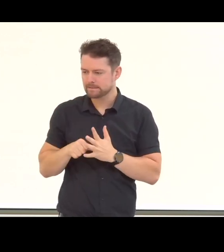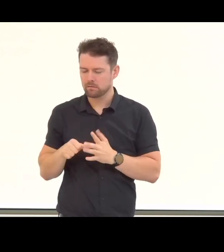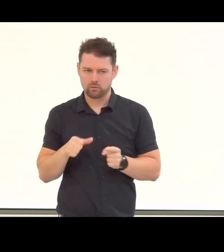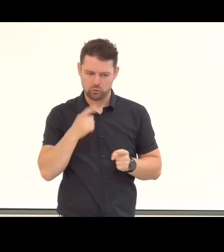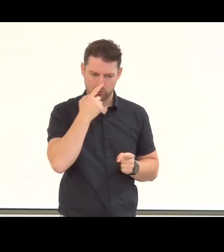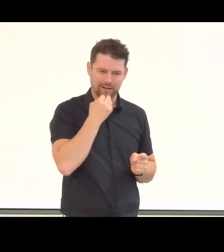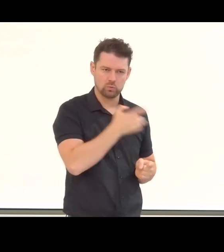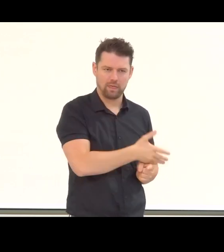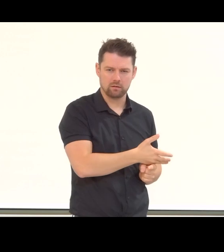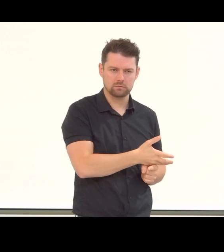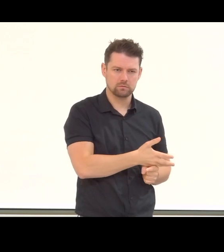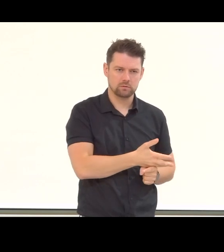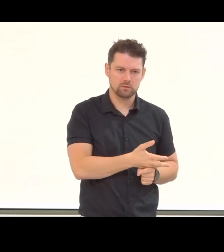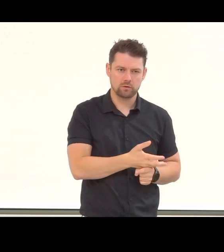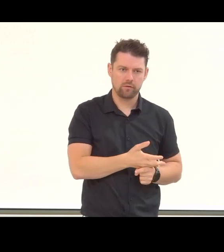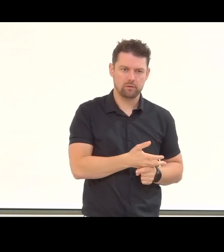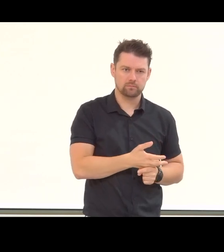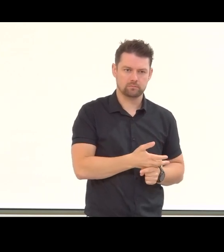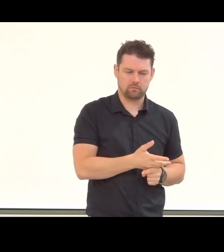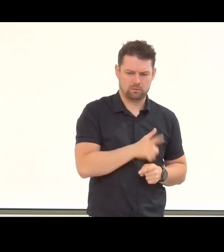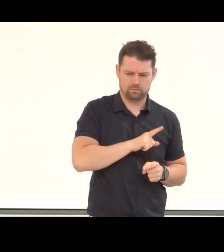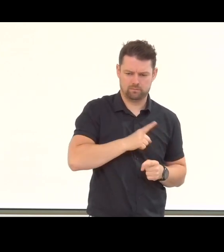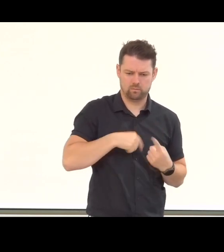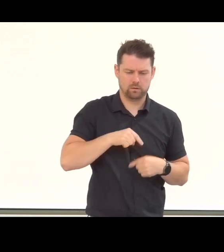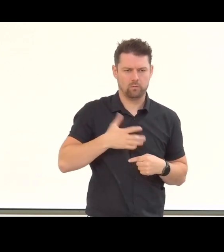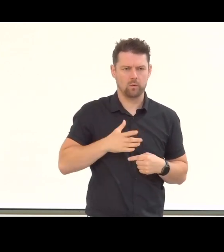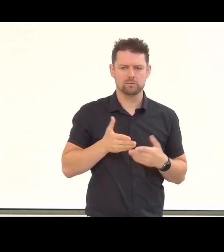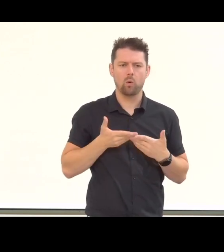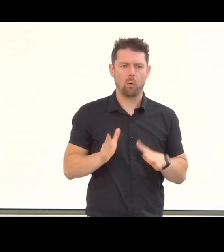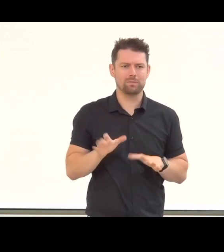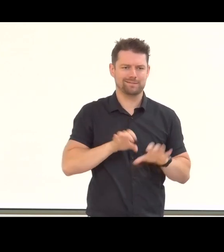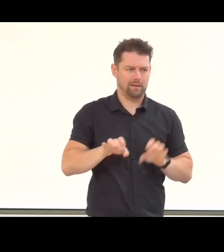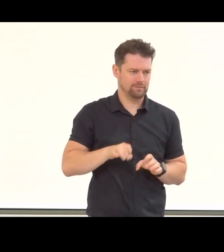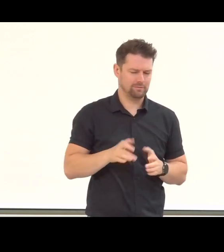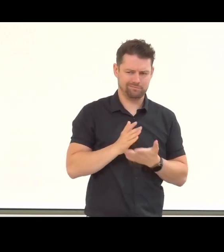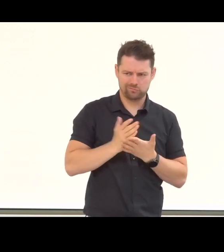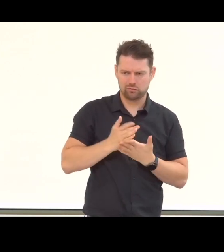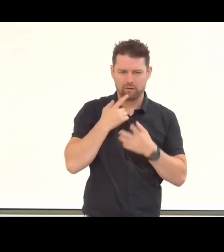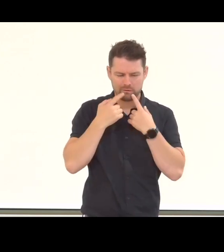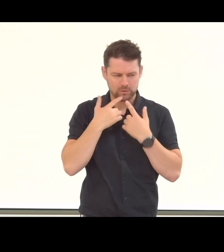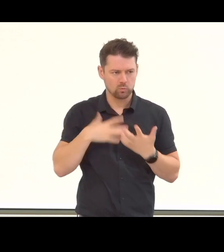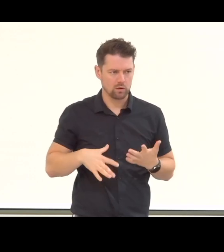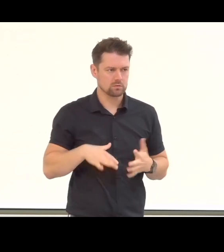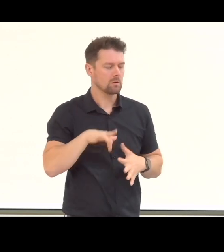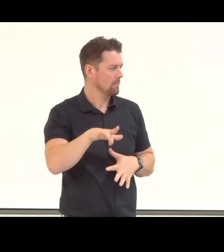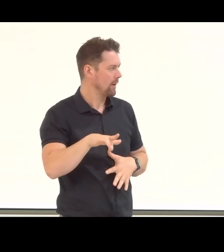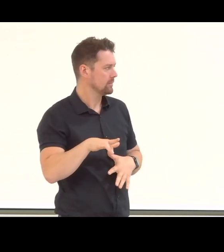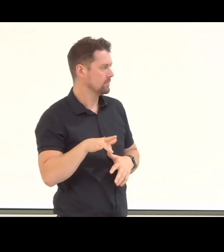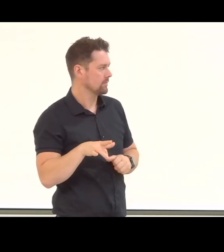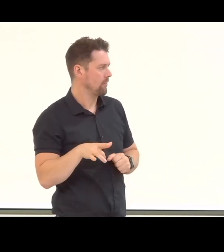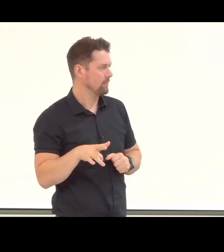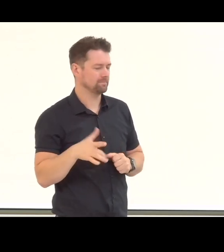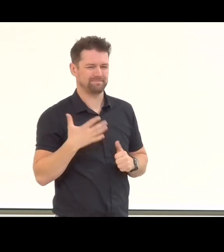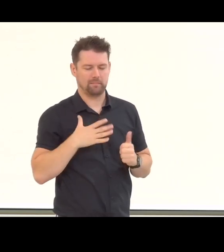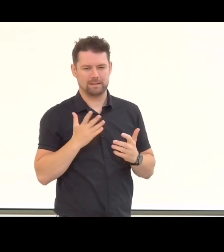course, everyone is open to committed to open science and the way information is shared. Yeah. But still, there would need to be